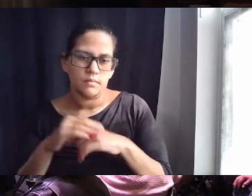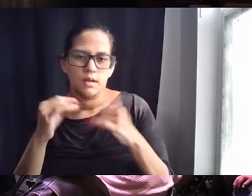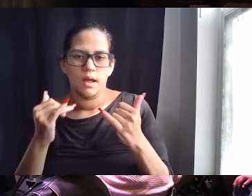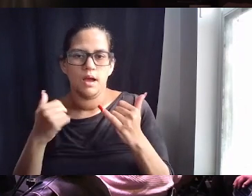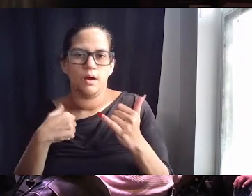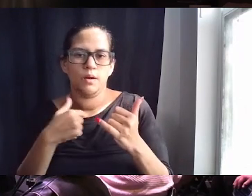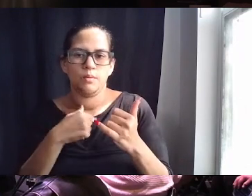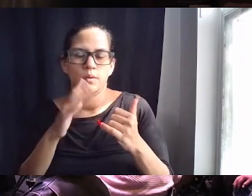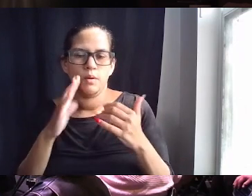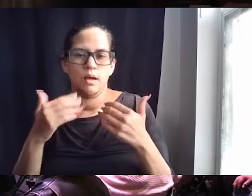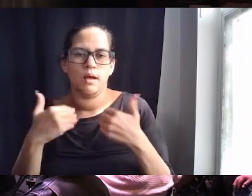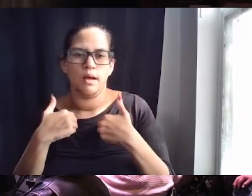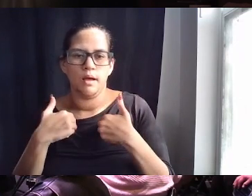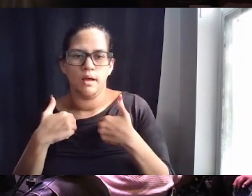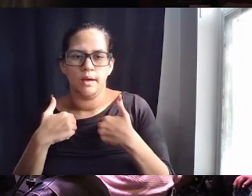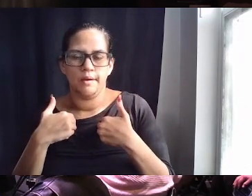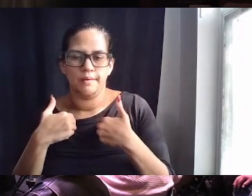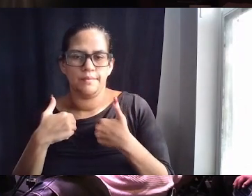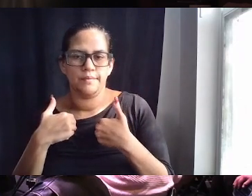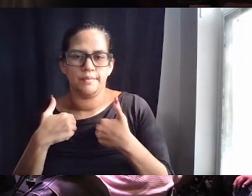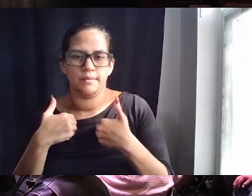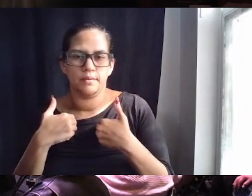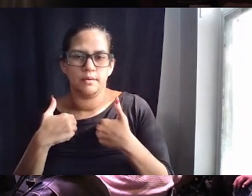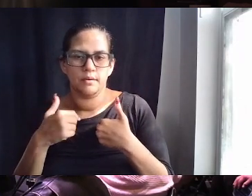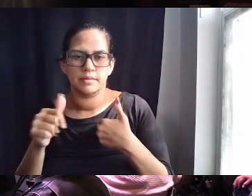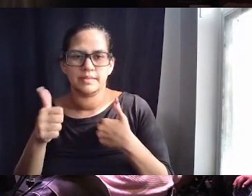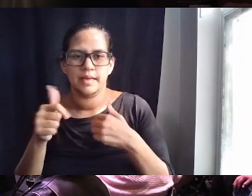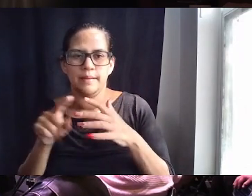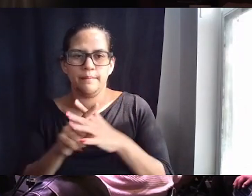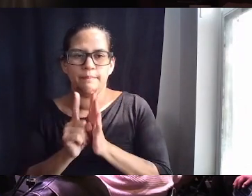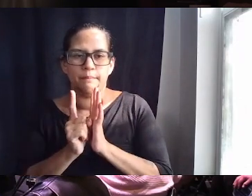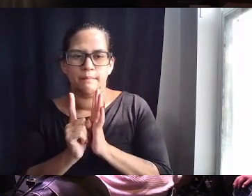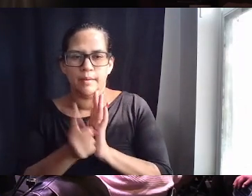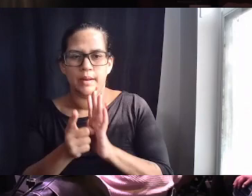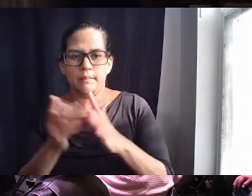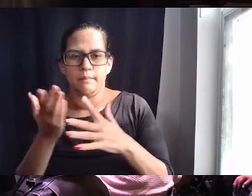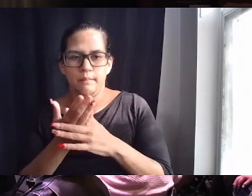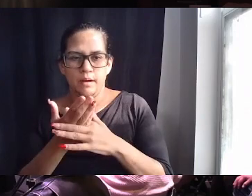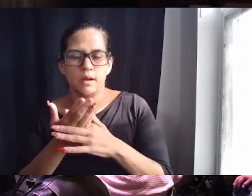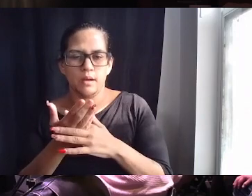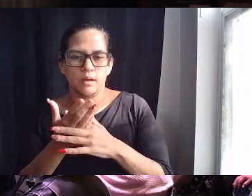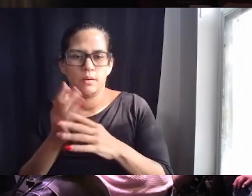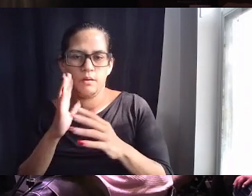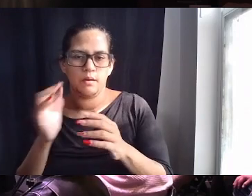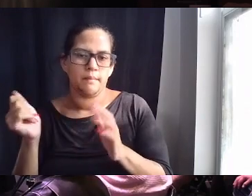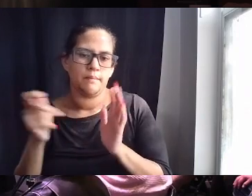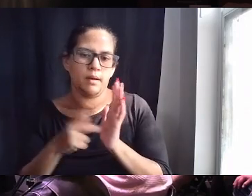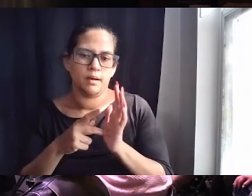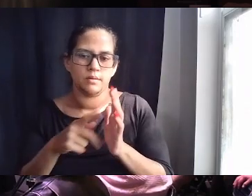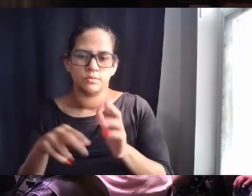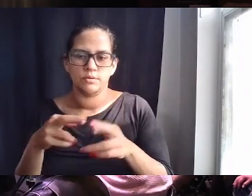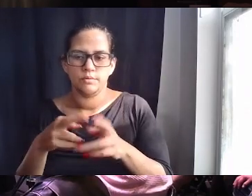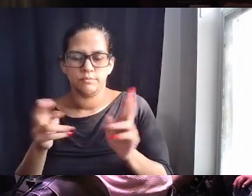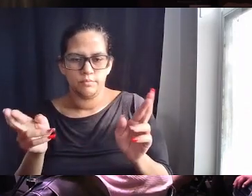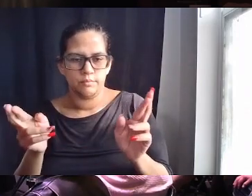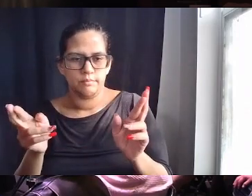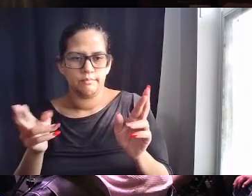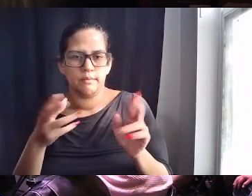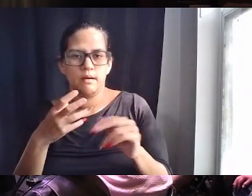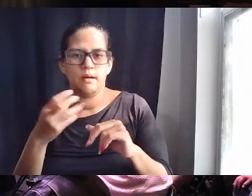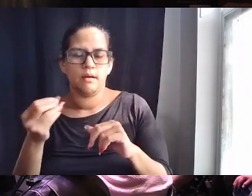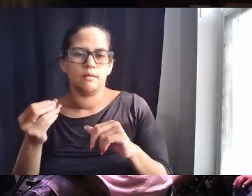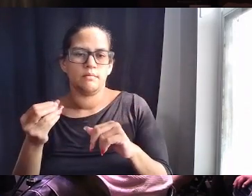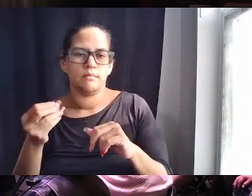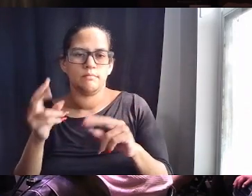a 10-minute break, and we're going to come back into this room and take a look at this